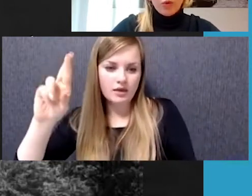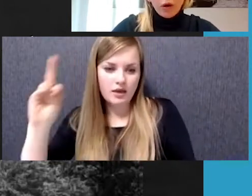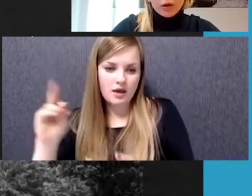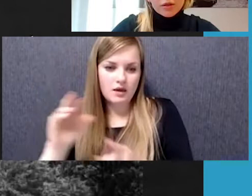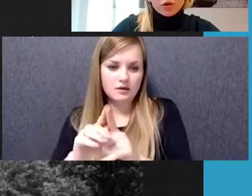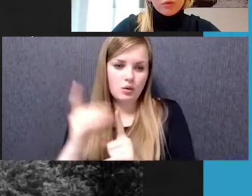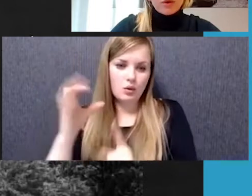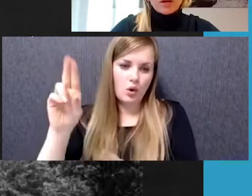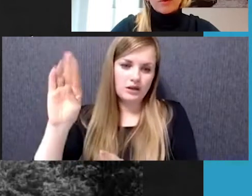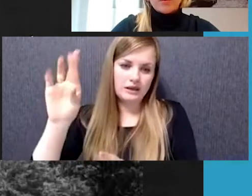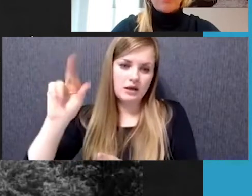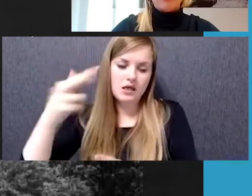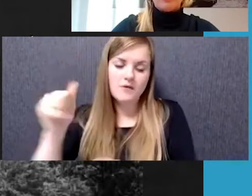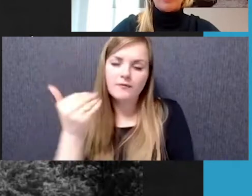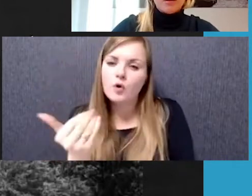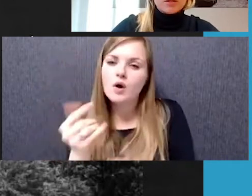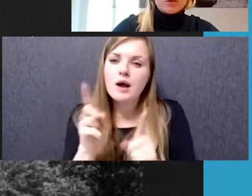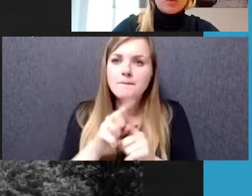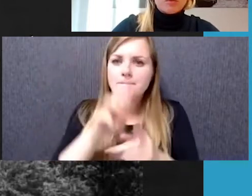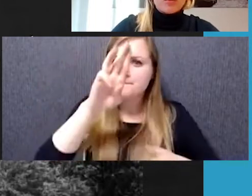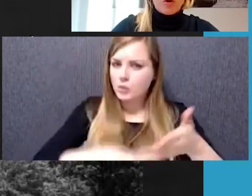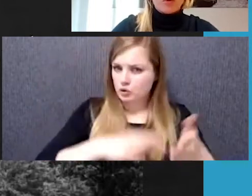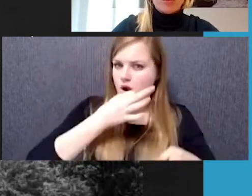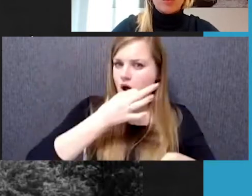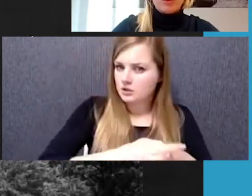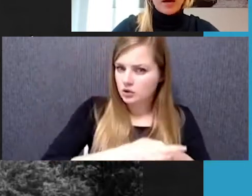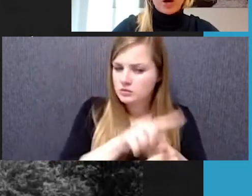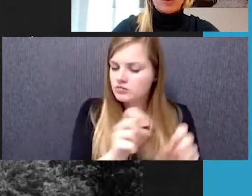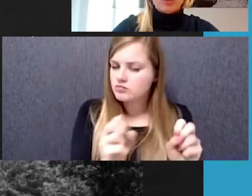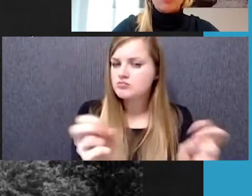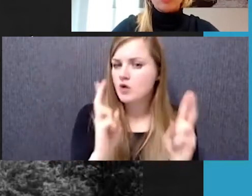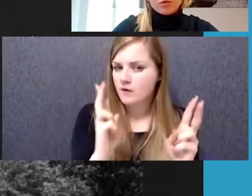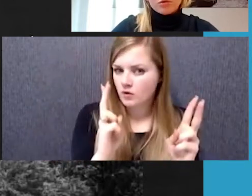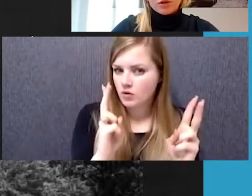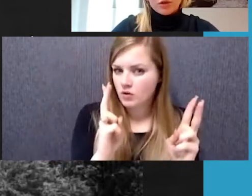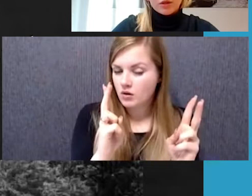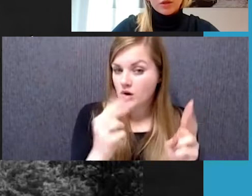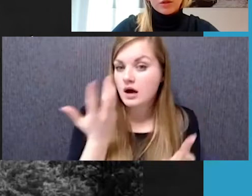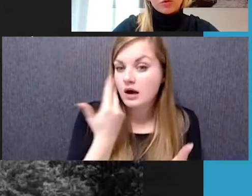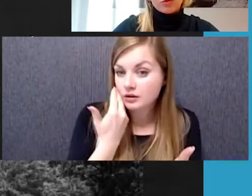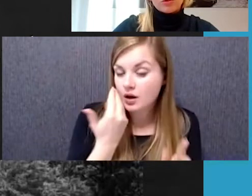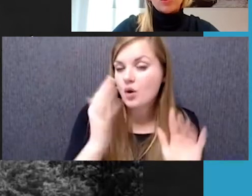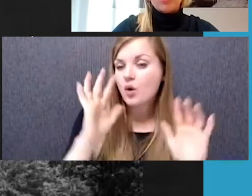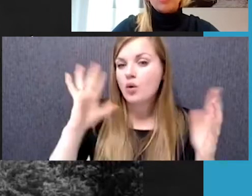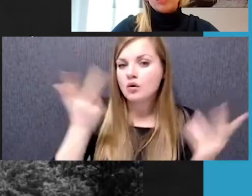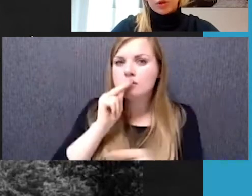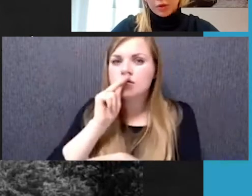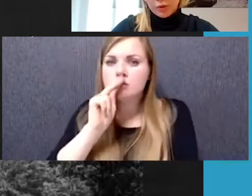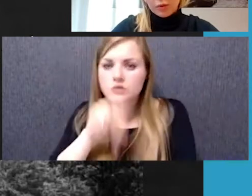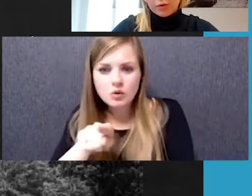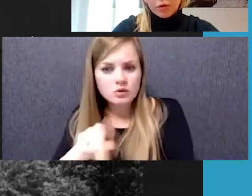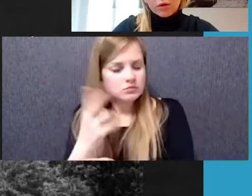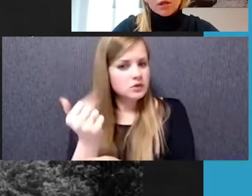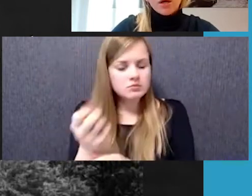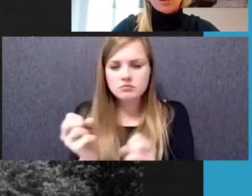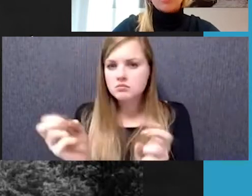doctrine, which means that the criminal responsibility has to